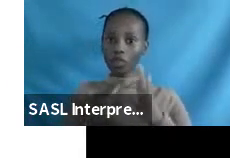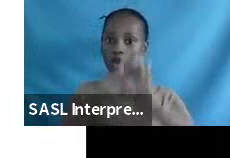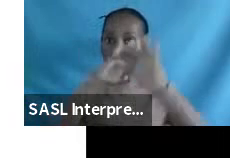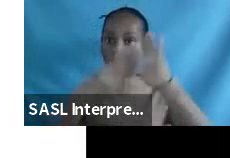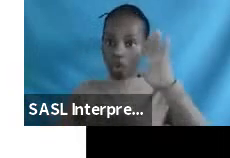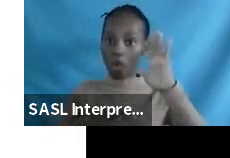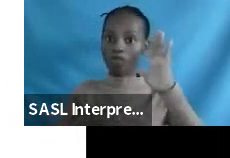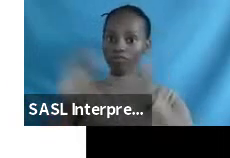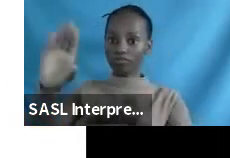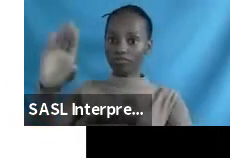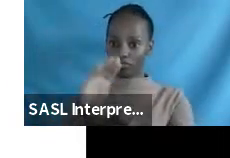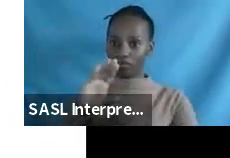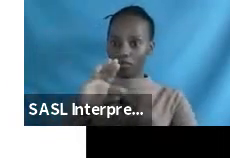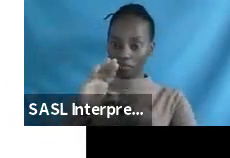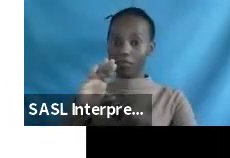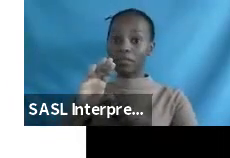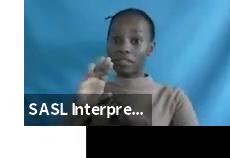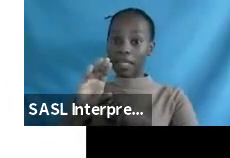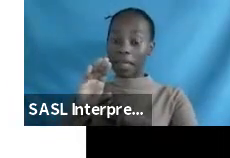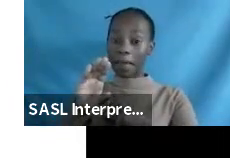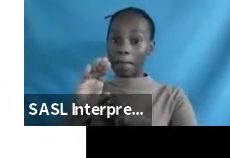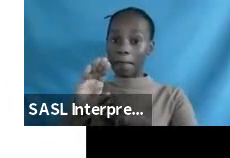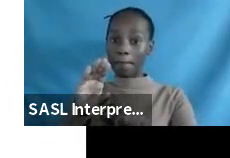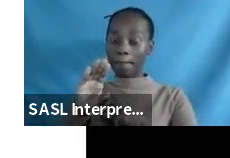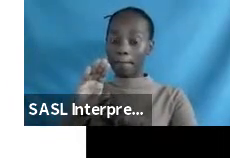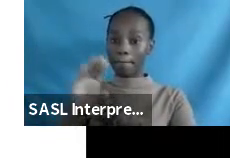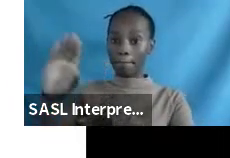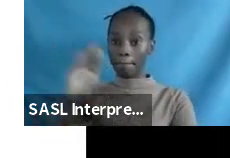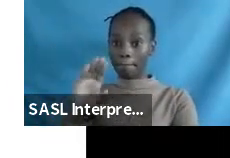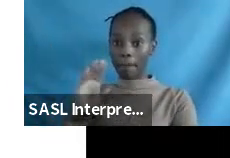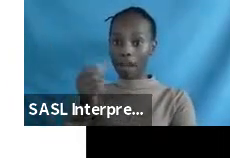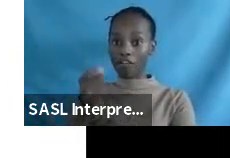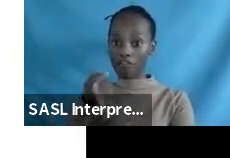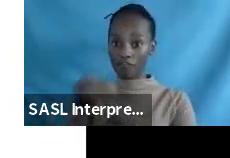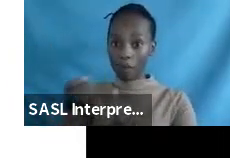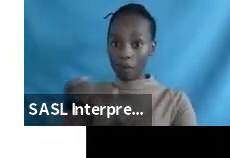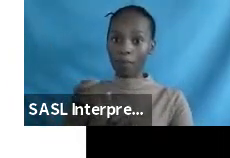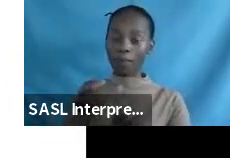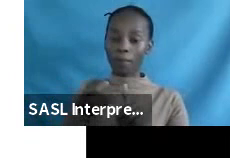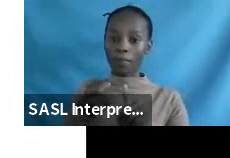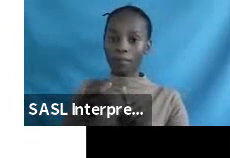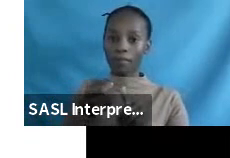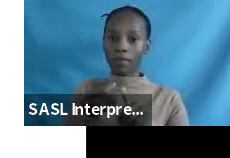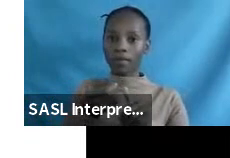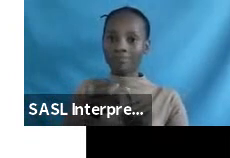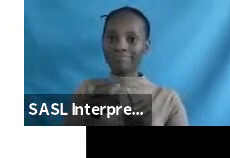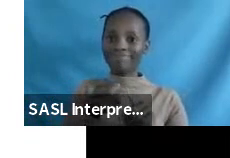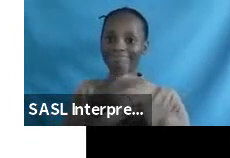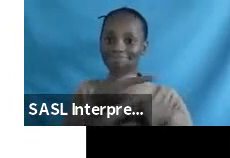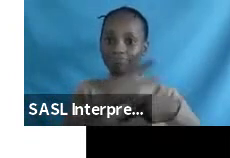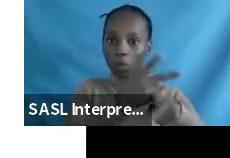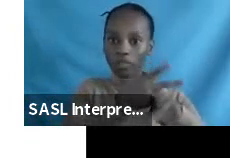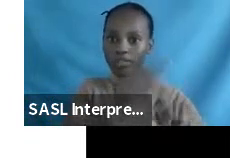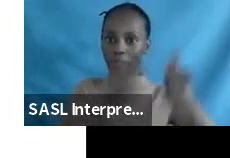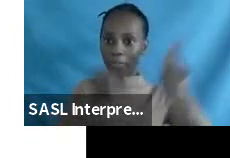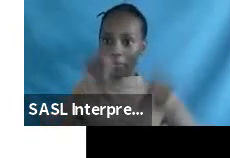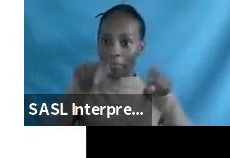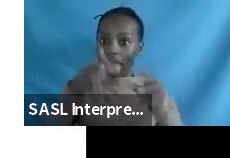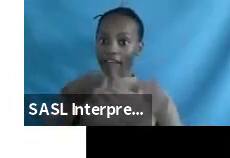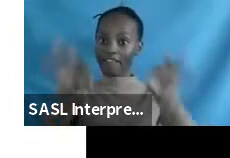result of the fact that not all the duties and customs and excise values are being paid to the